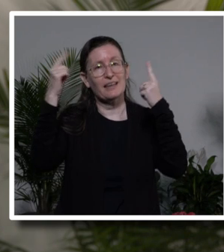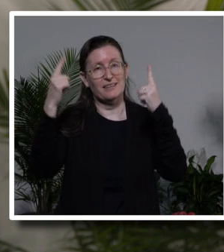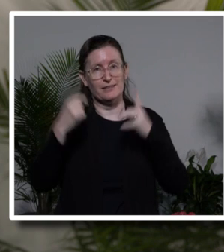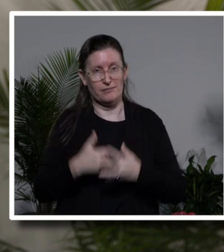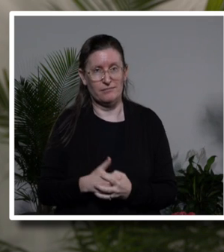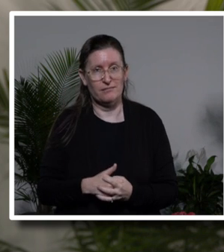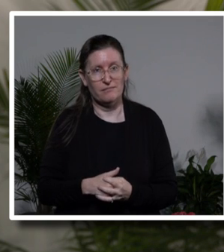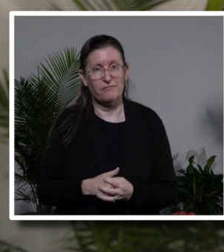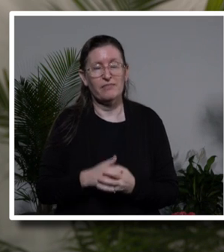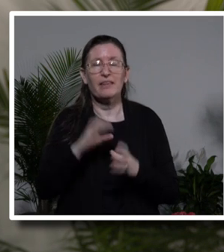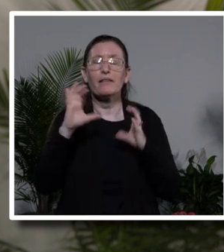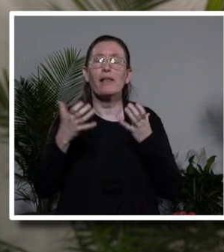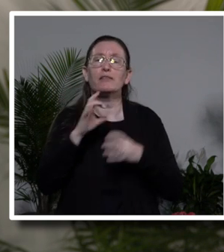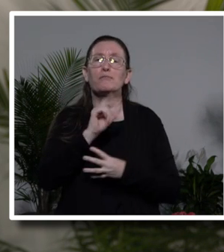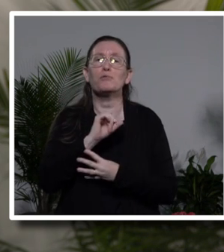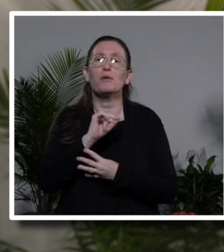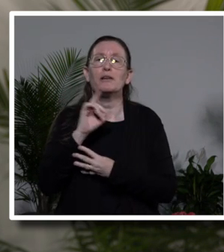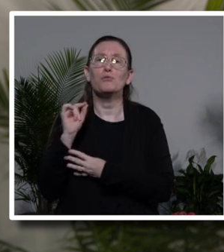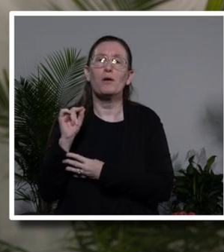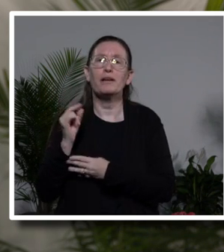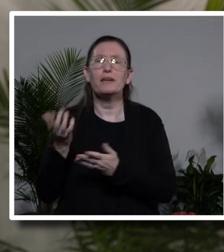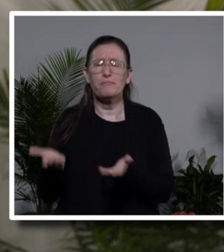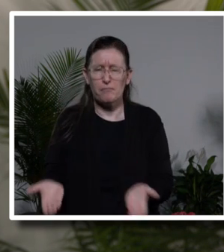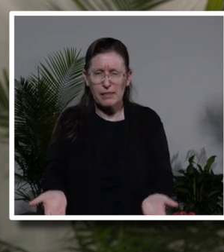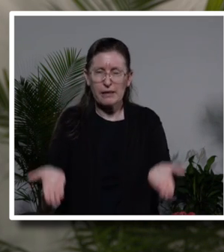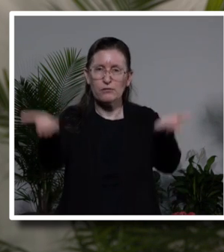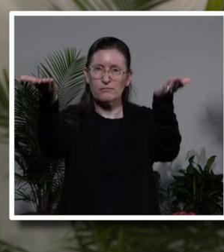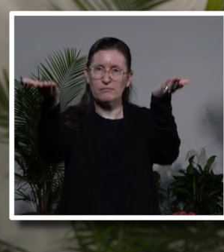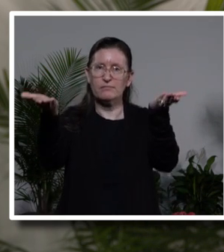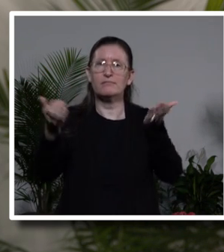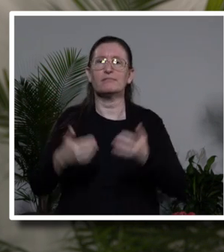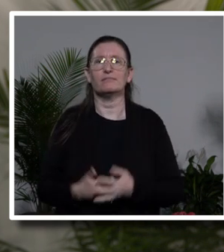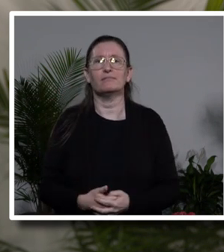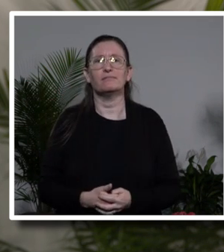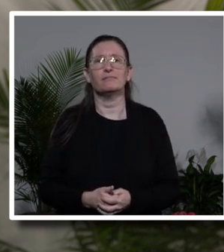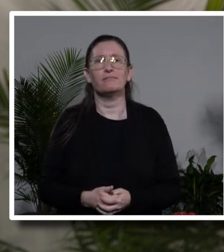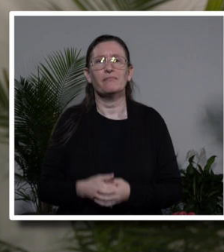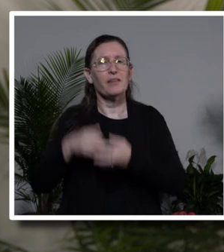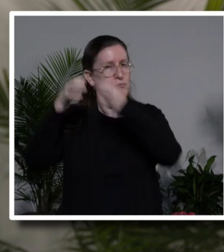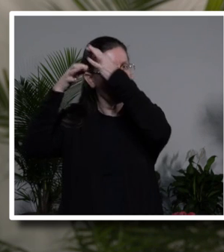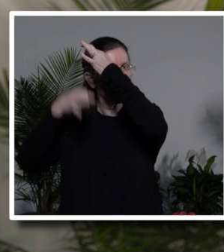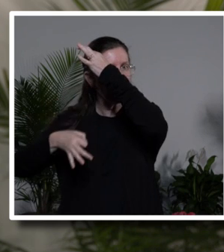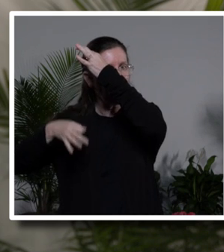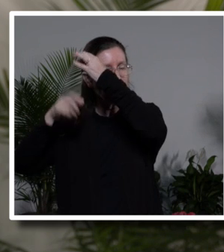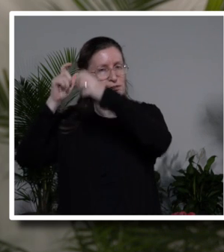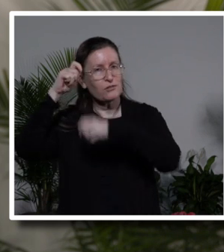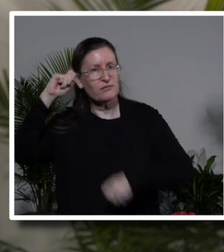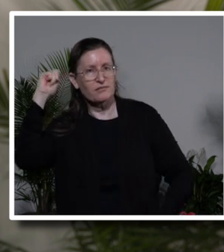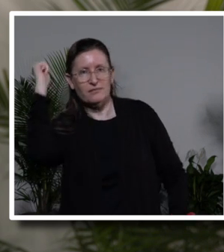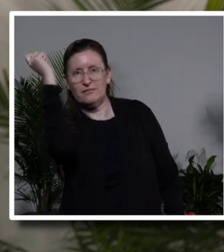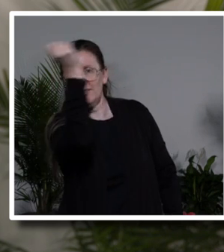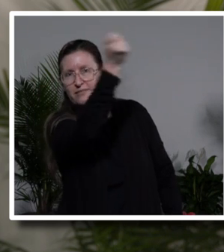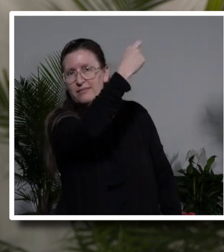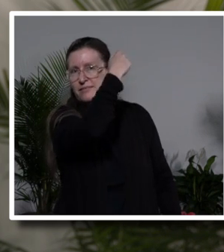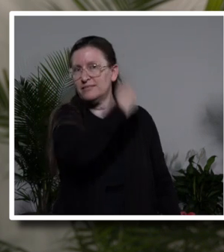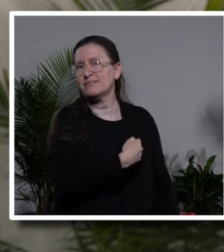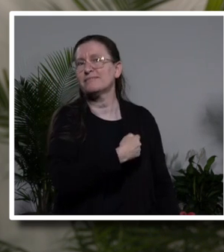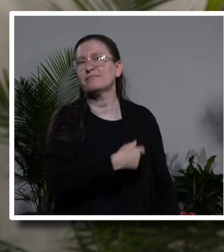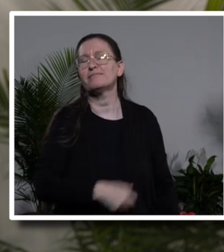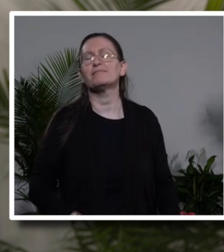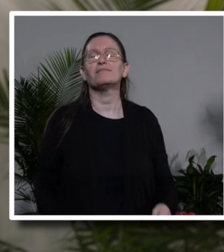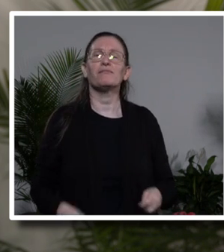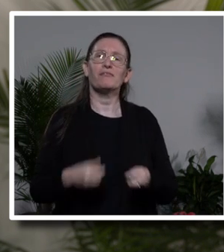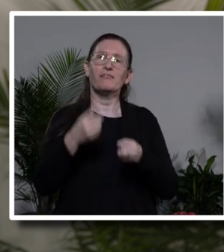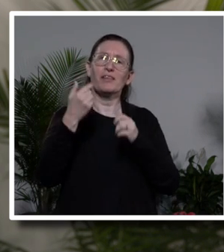us. Class of 2020, please rise. Move your tassels from right to left.